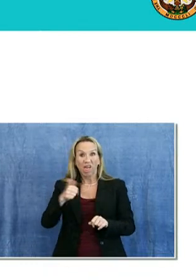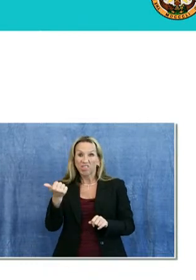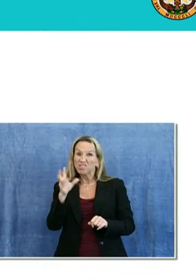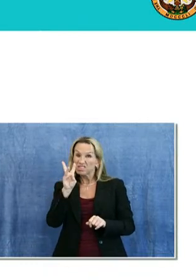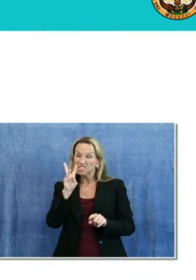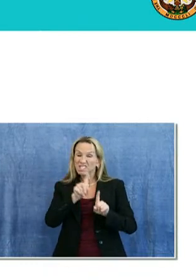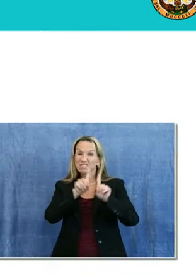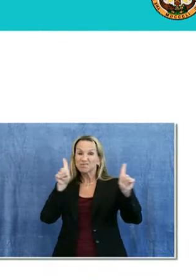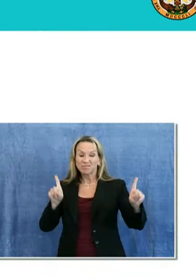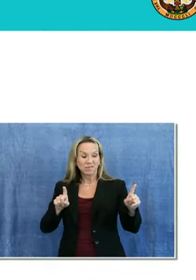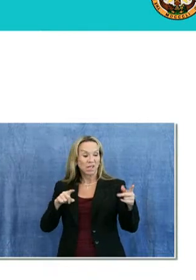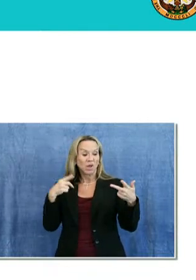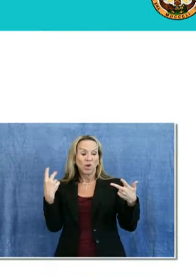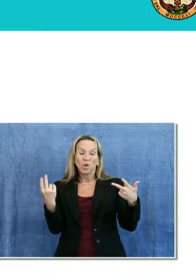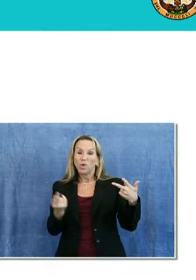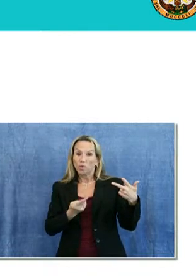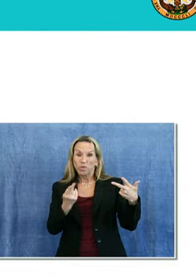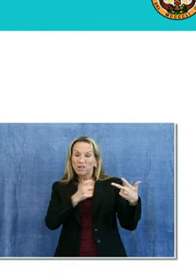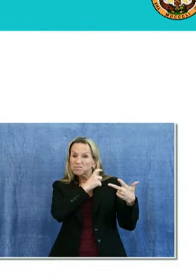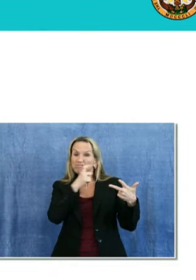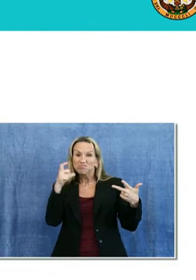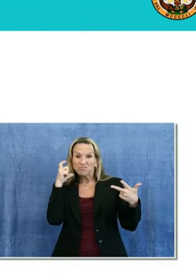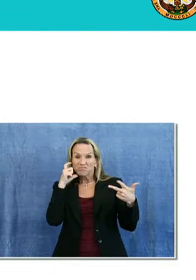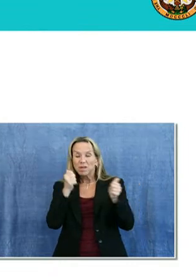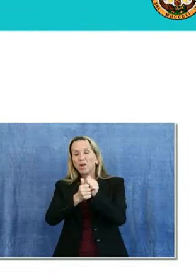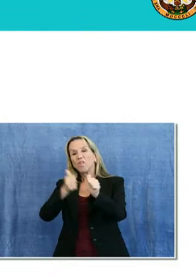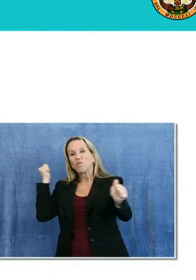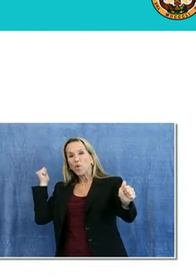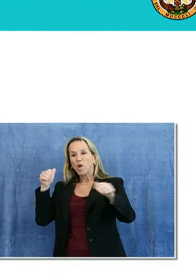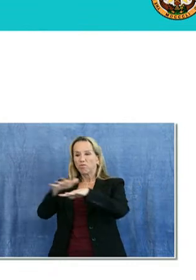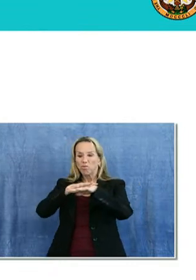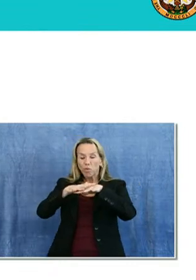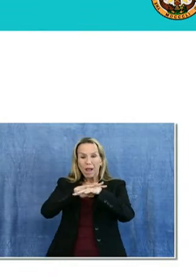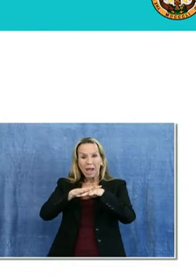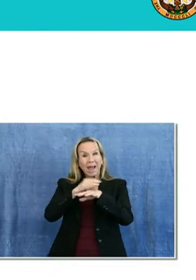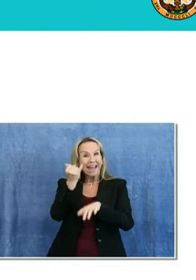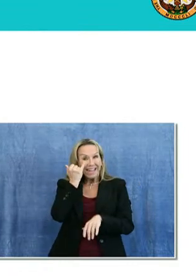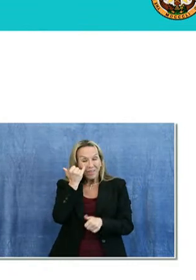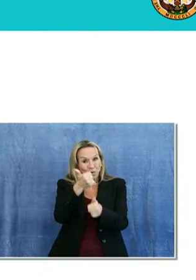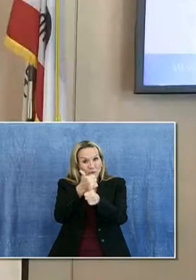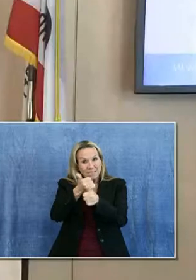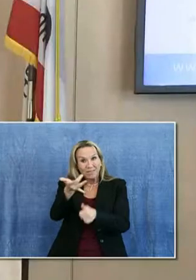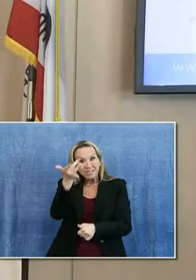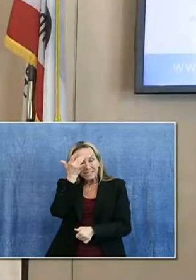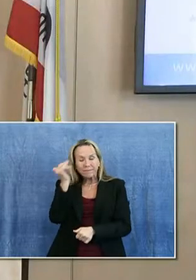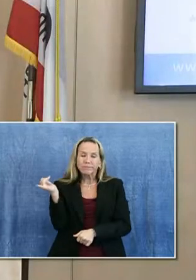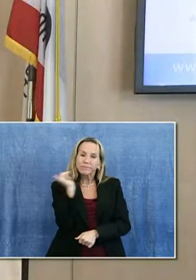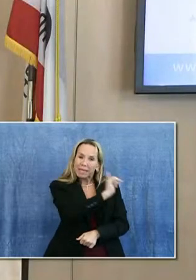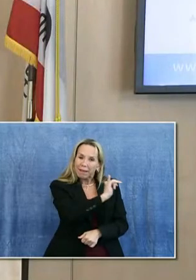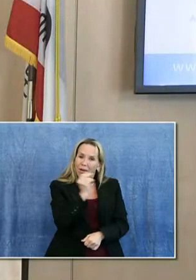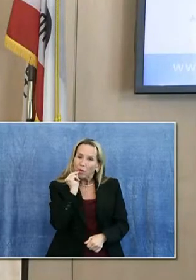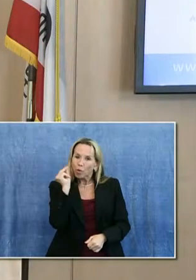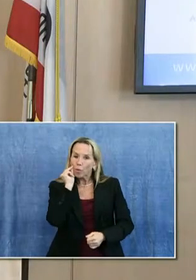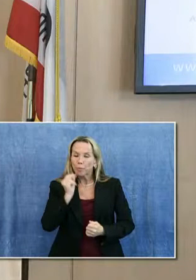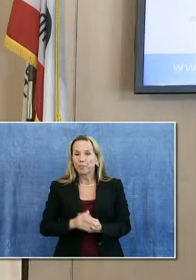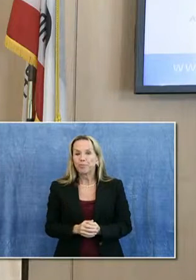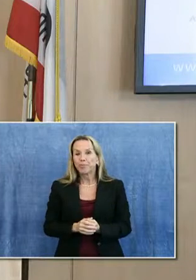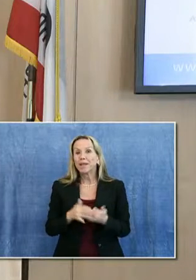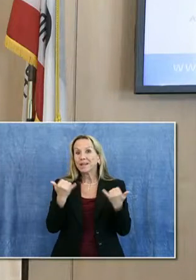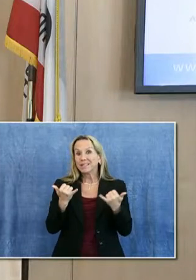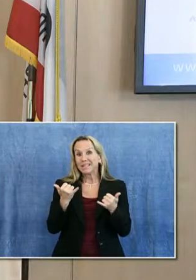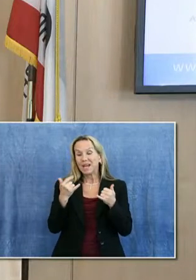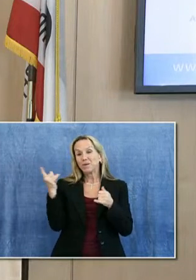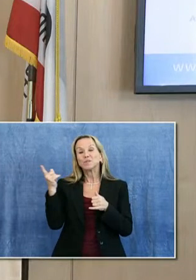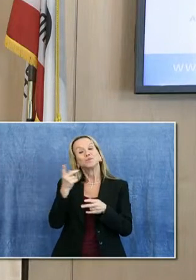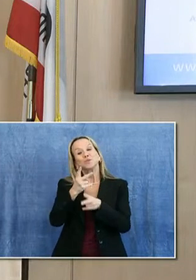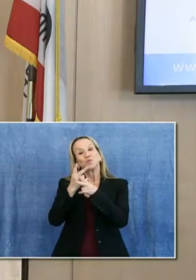out, avoiding crowds, and staying home if you are sick. Now, please welcome back to the podium Chairman Greg